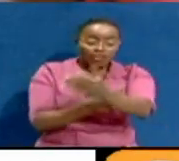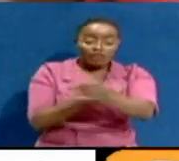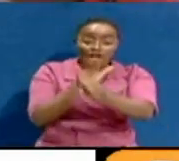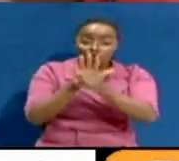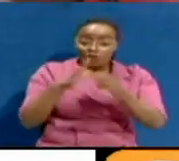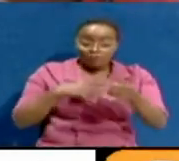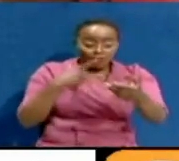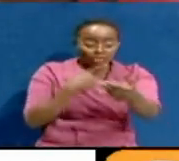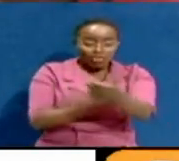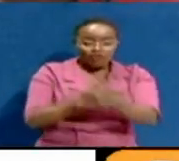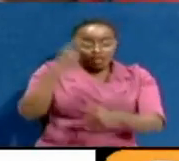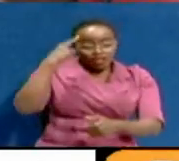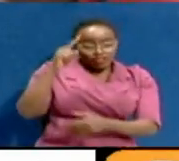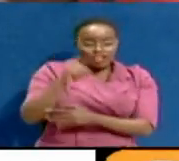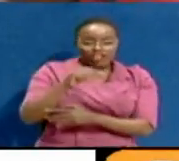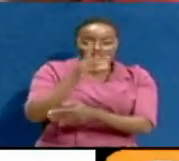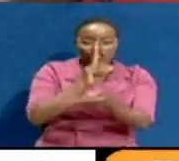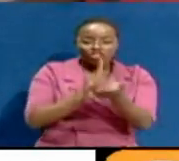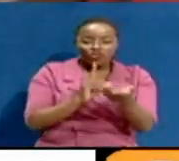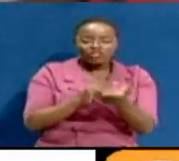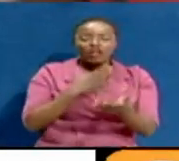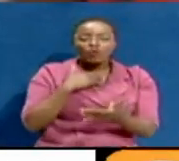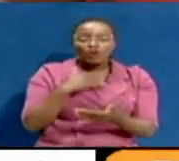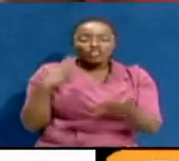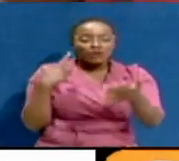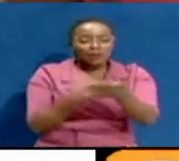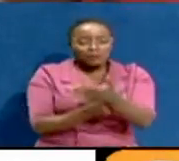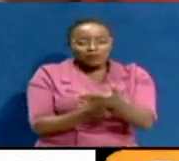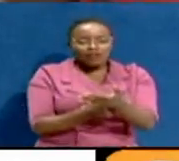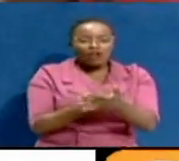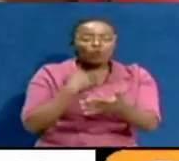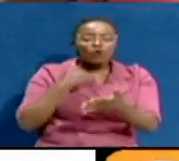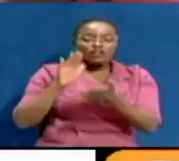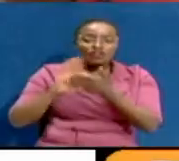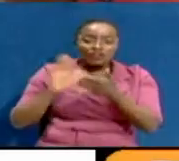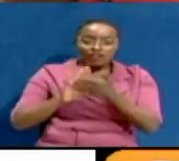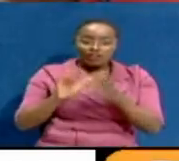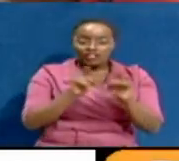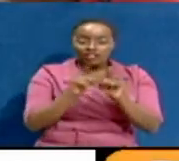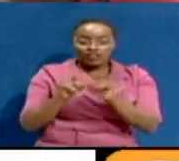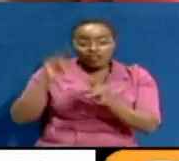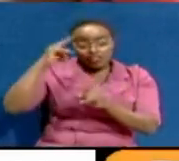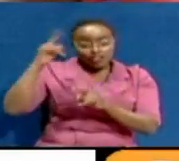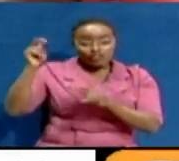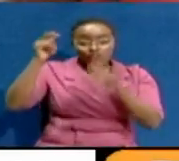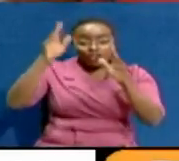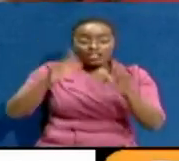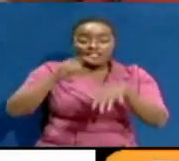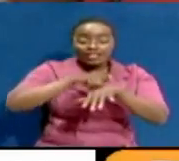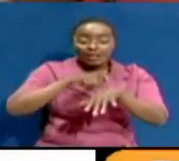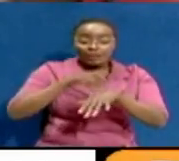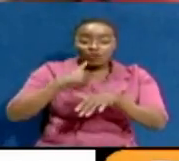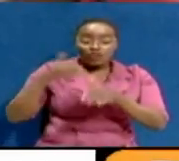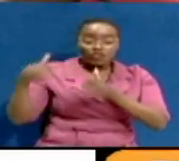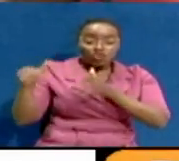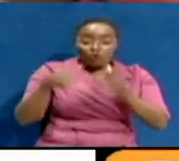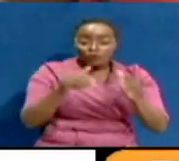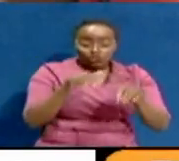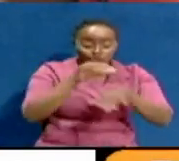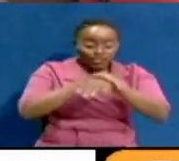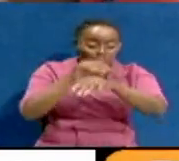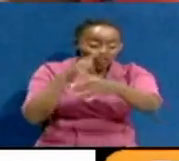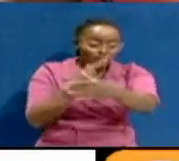So I guess, Dr. Ari, it's a good thing you're here. We want a vaccine. We want it quickly. And I guess it's for Kenyans that when you have the opportunity to